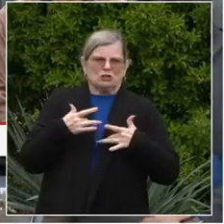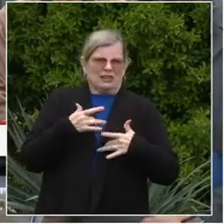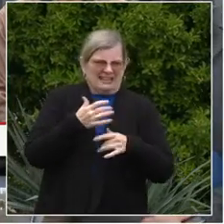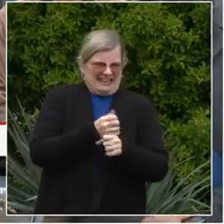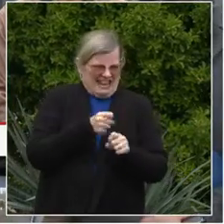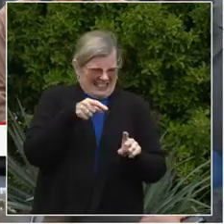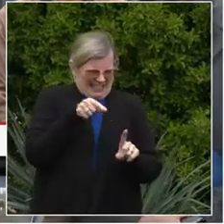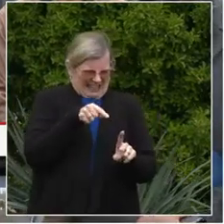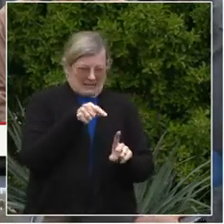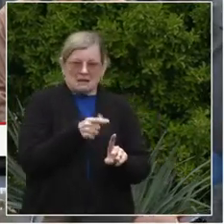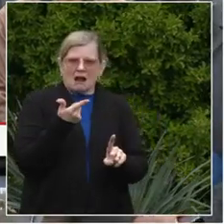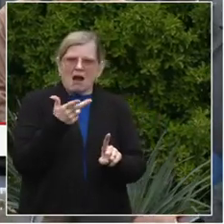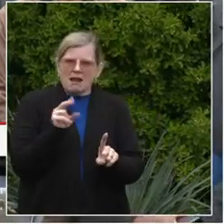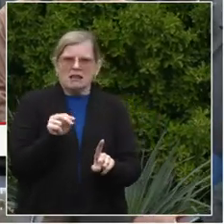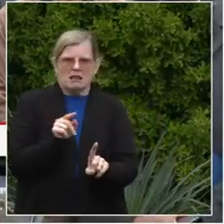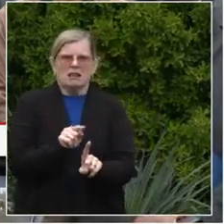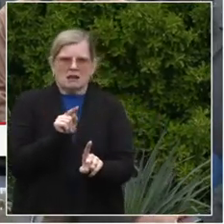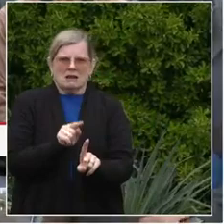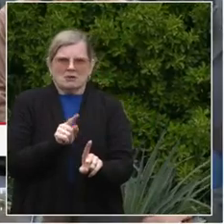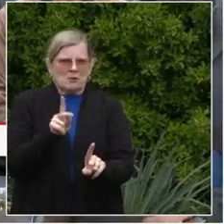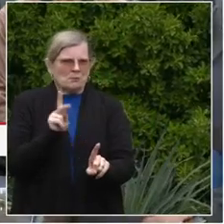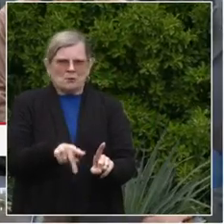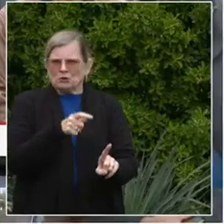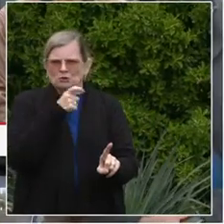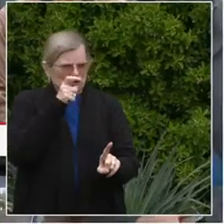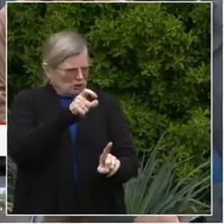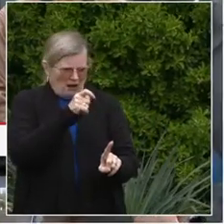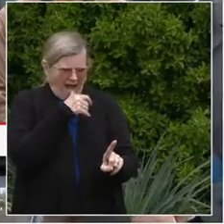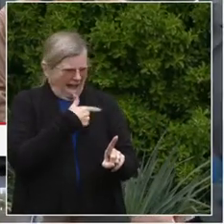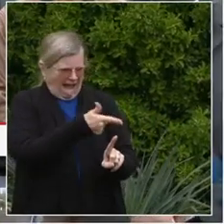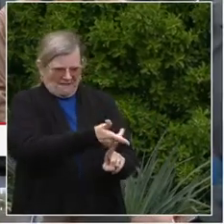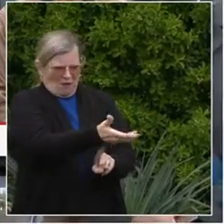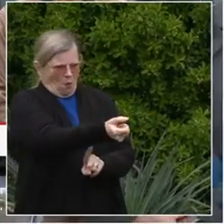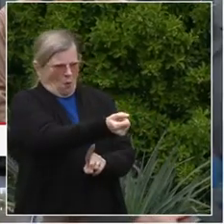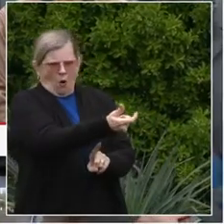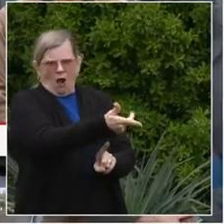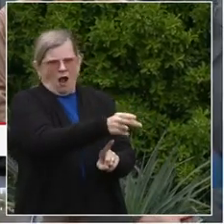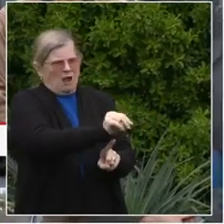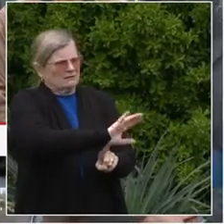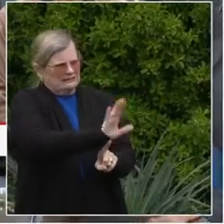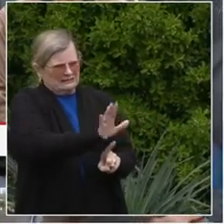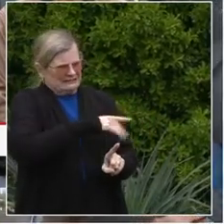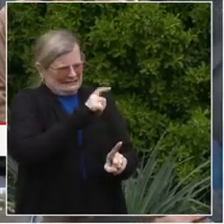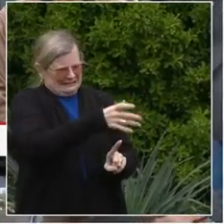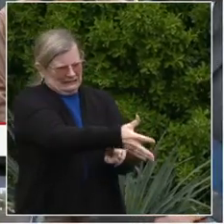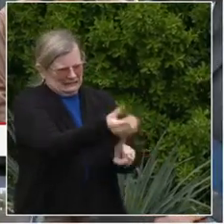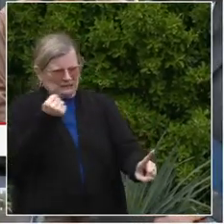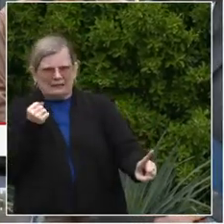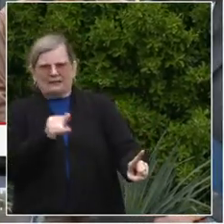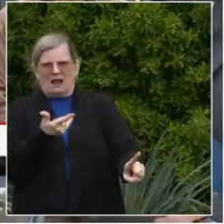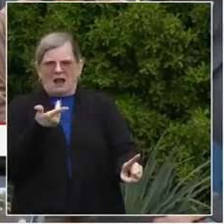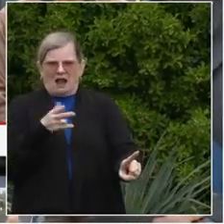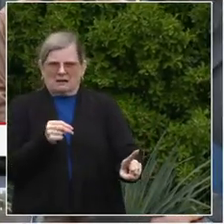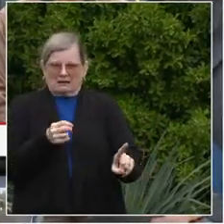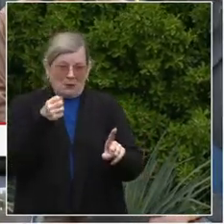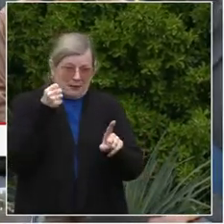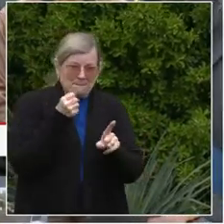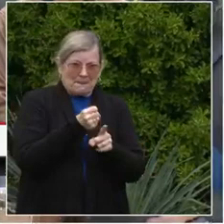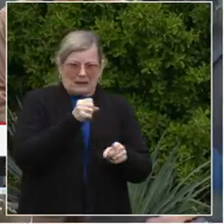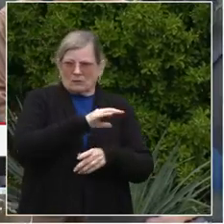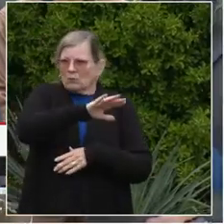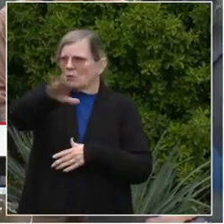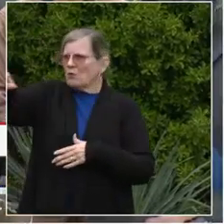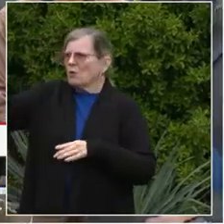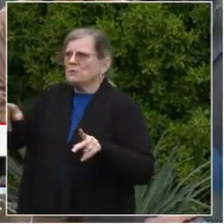of the hands of somebody who shouldn't have it, so that it doesn't unnecessarily impact the lives of district residents. Thank you.